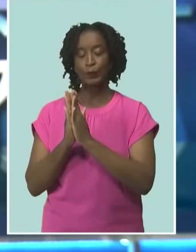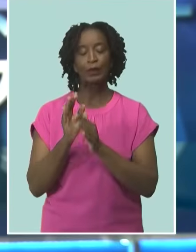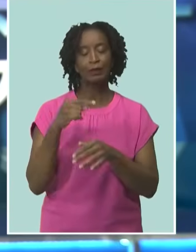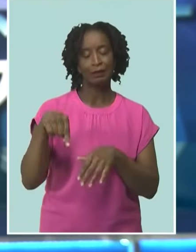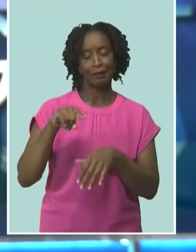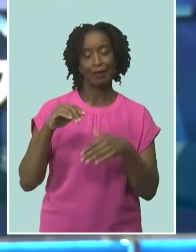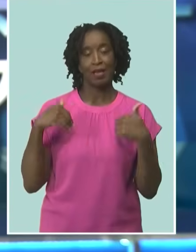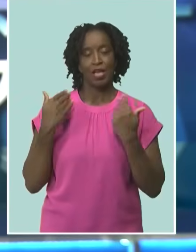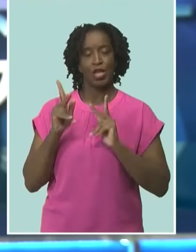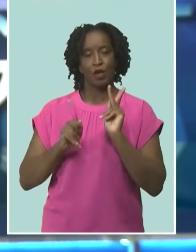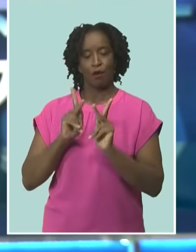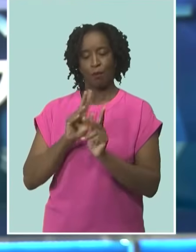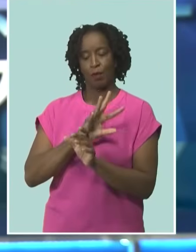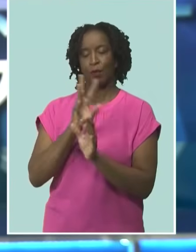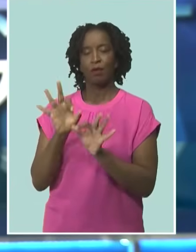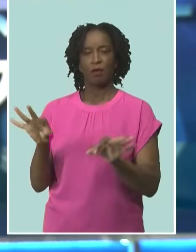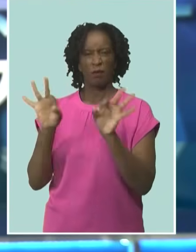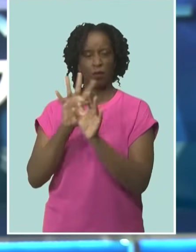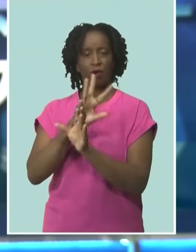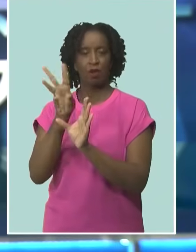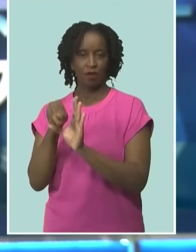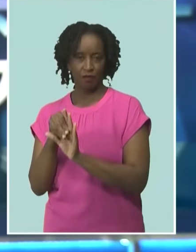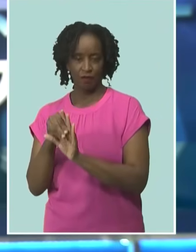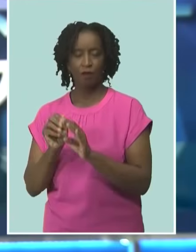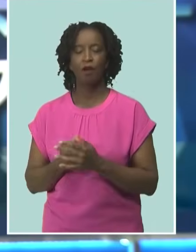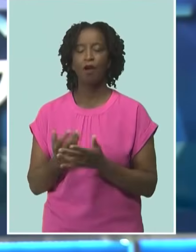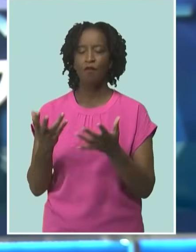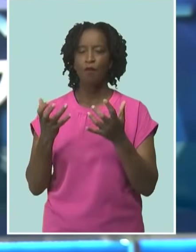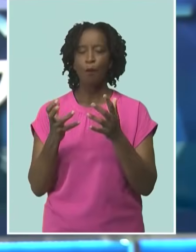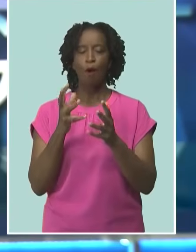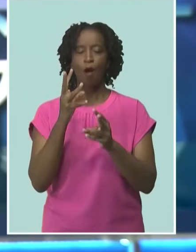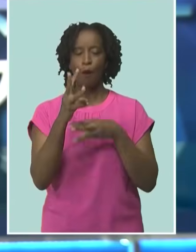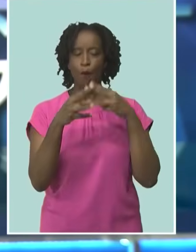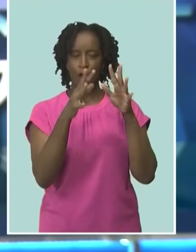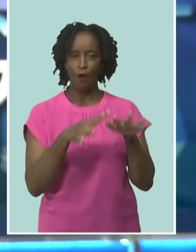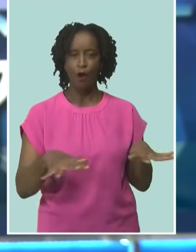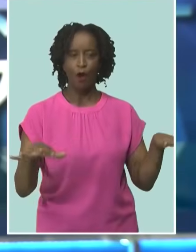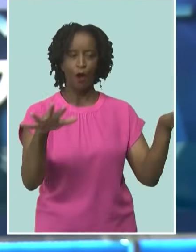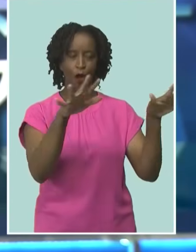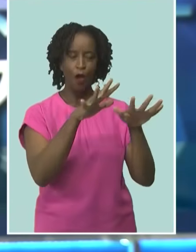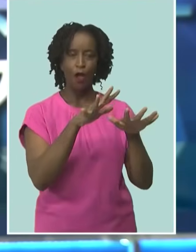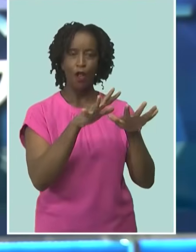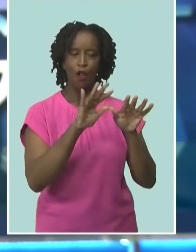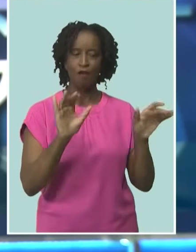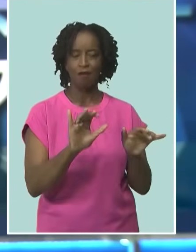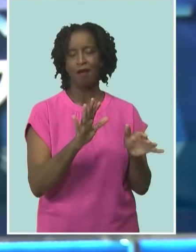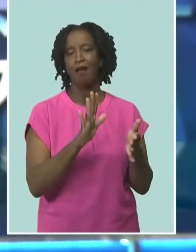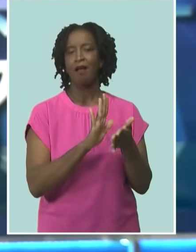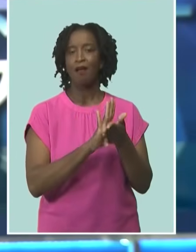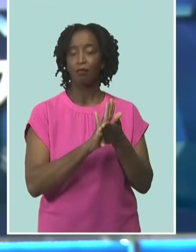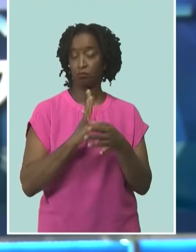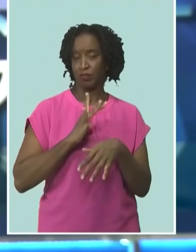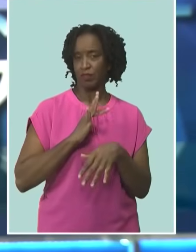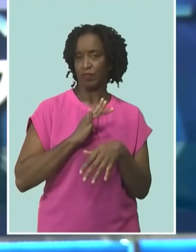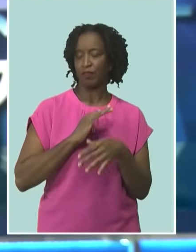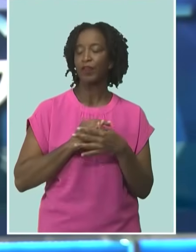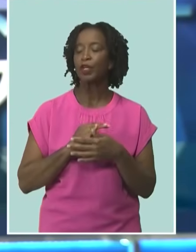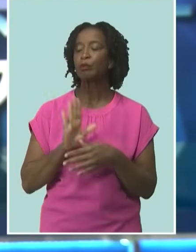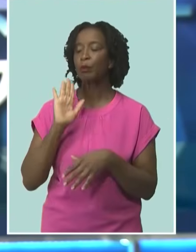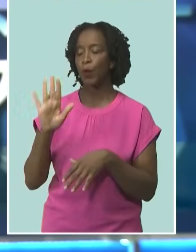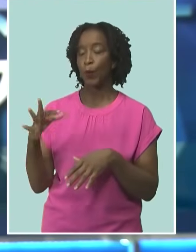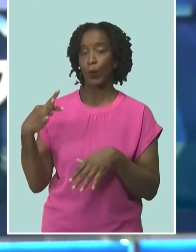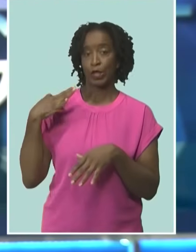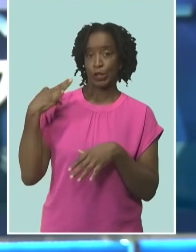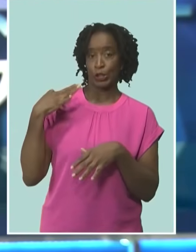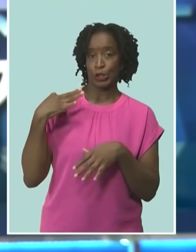Morally Better. As part of the campaign, the group will be printing T-shirts with the 10 Commandments on both sides, and they will be encouraging people